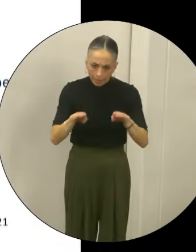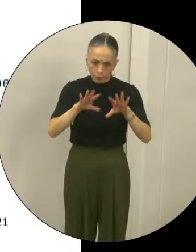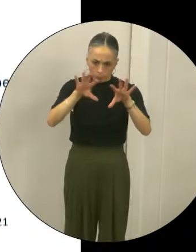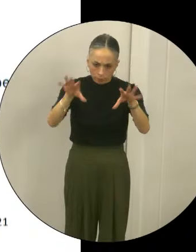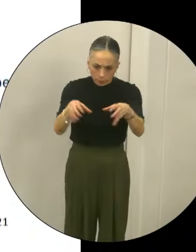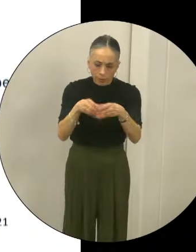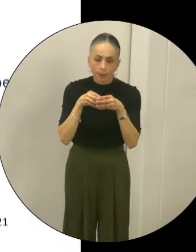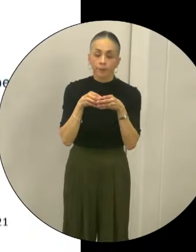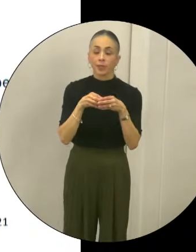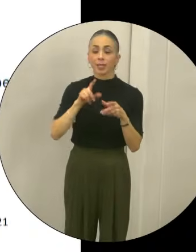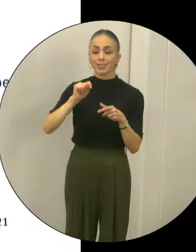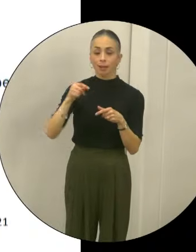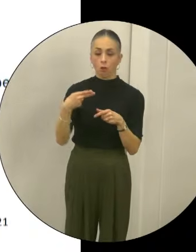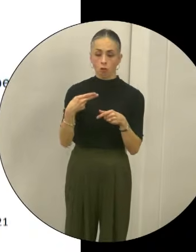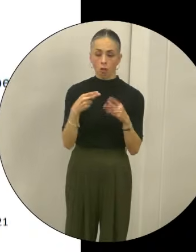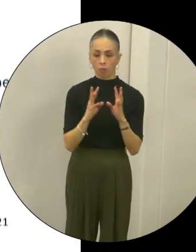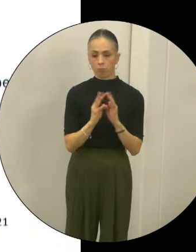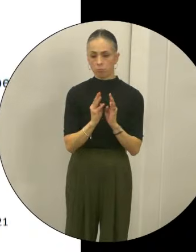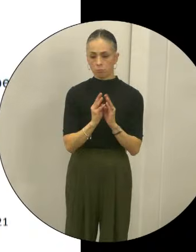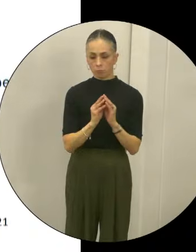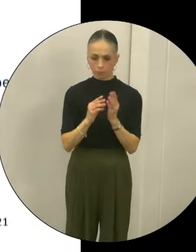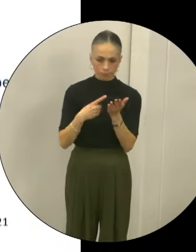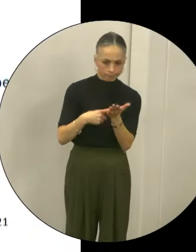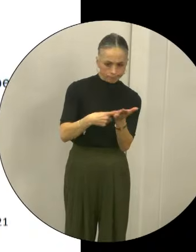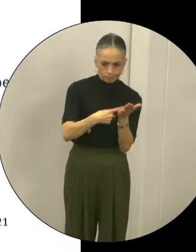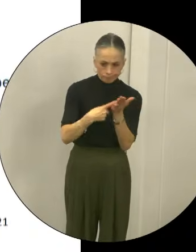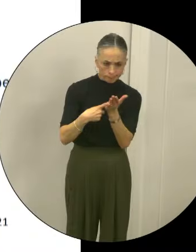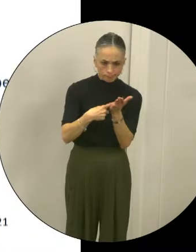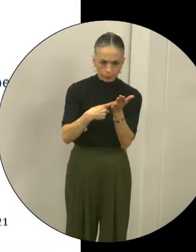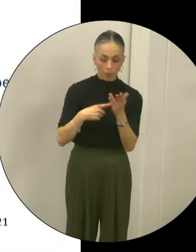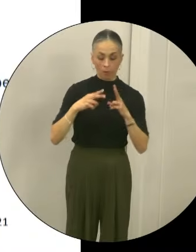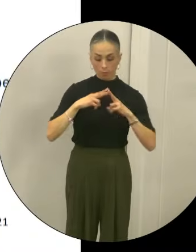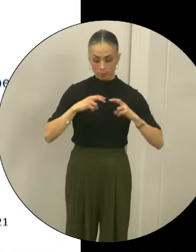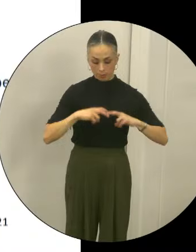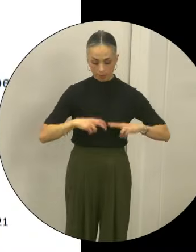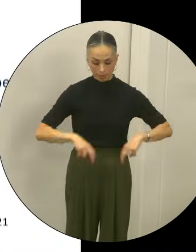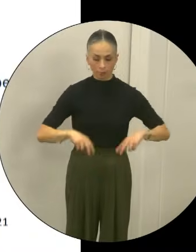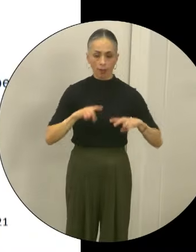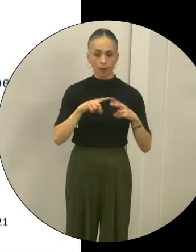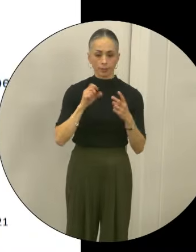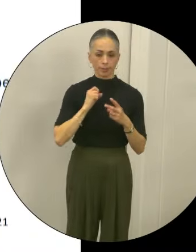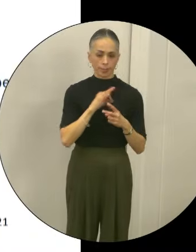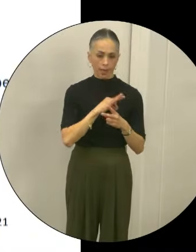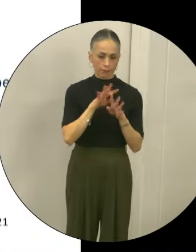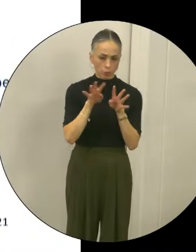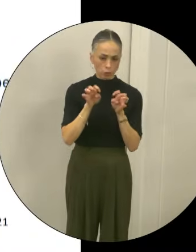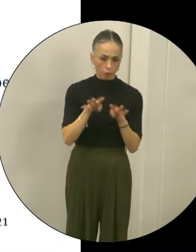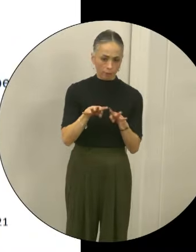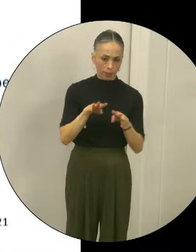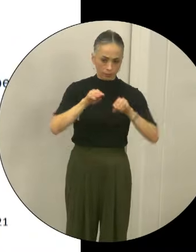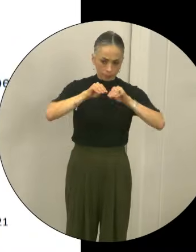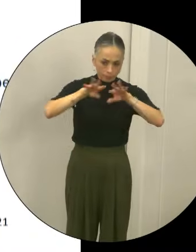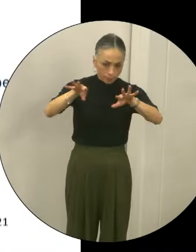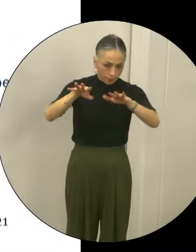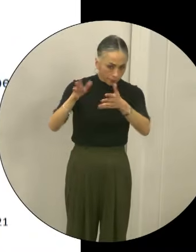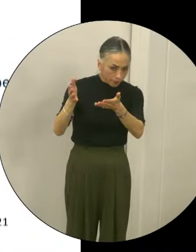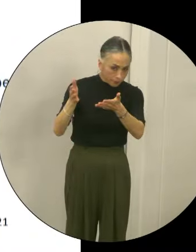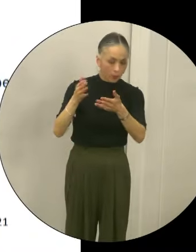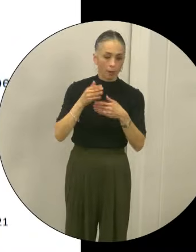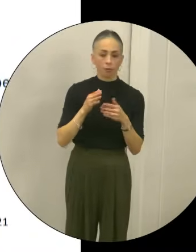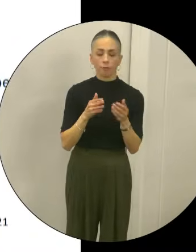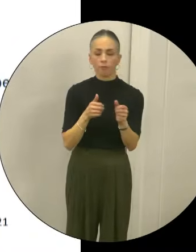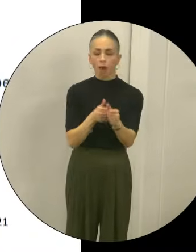circle, discussions notes are analyzed and staff surveys are administered to inform a follow-up